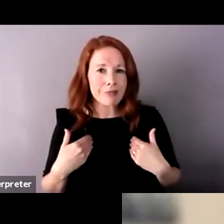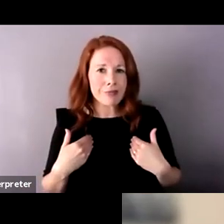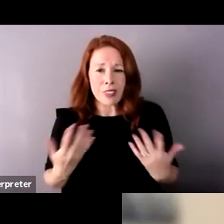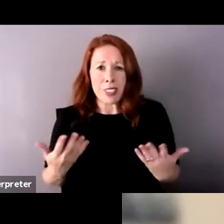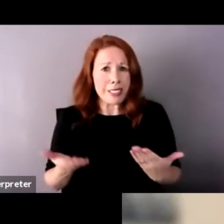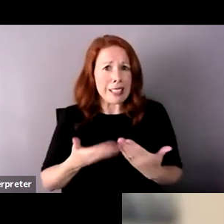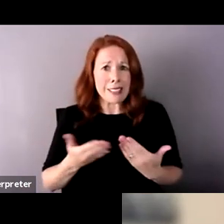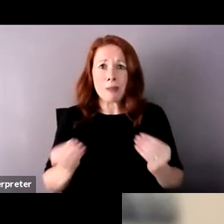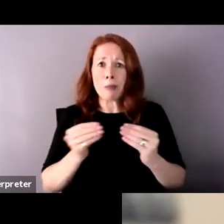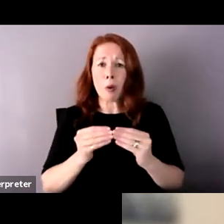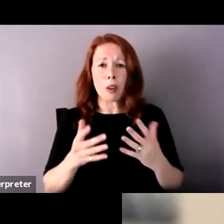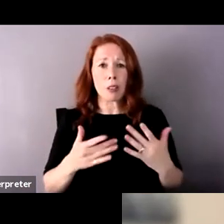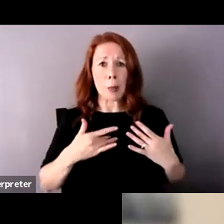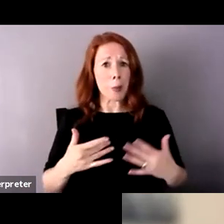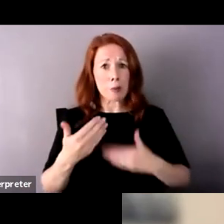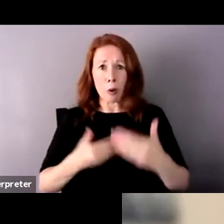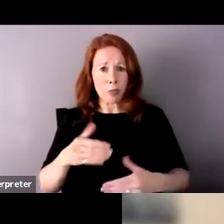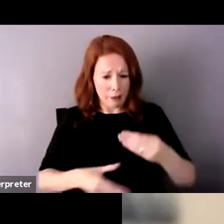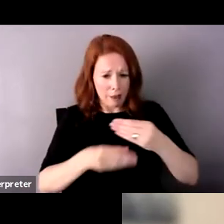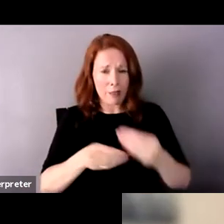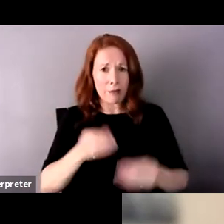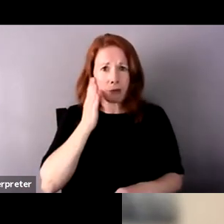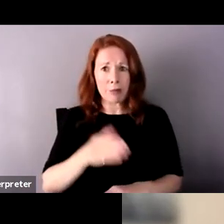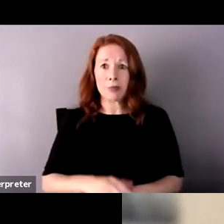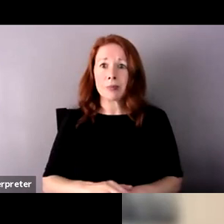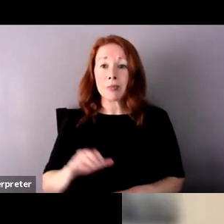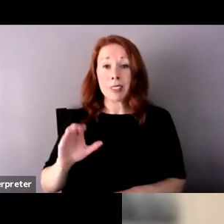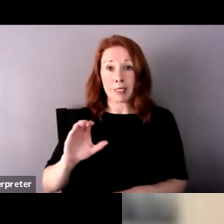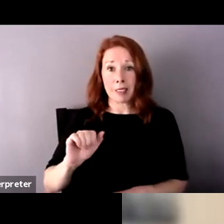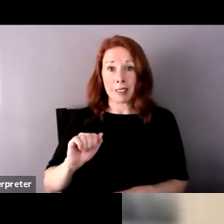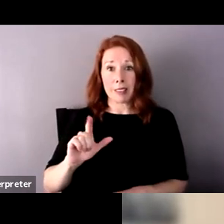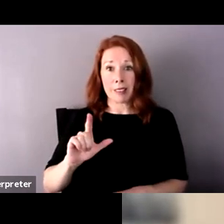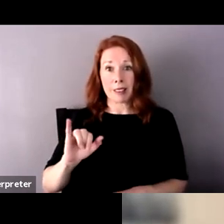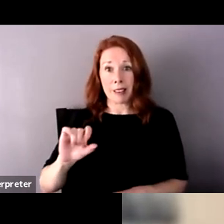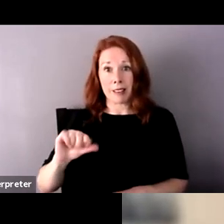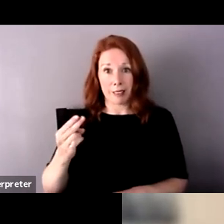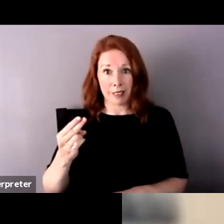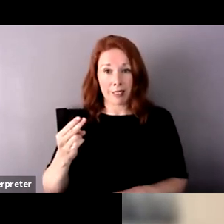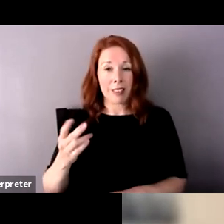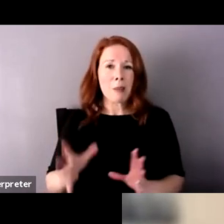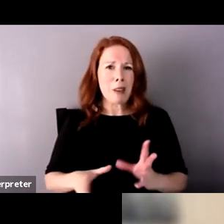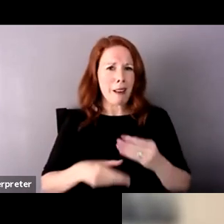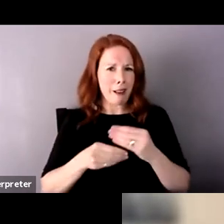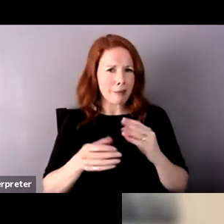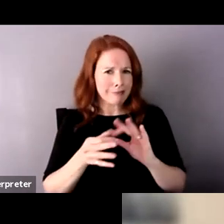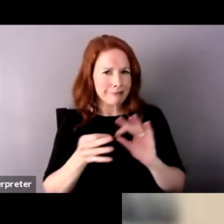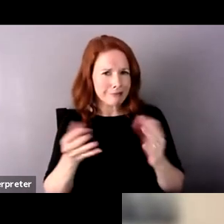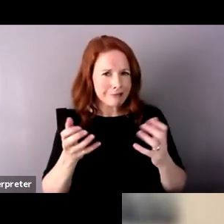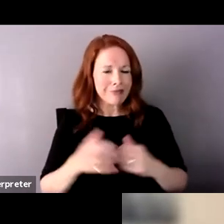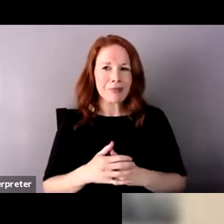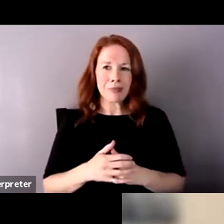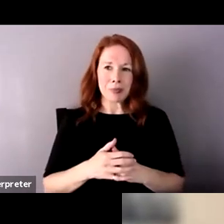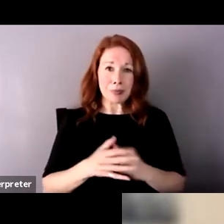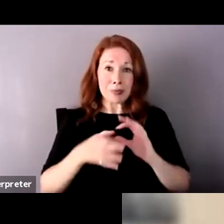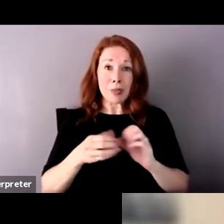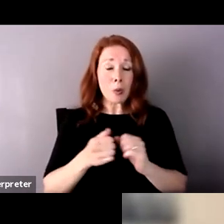just more of a typical process. I just wanted to chime in a bit about that, maybe a bit of a silver lining, I suppose, around